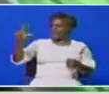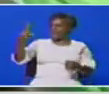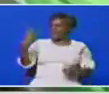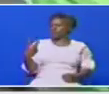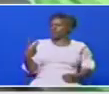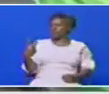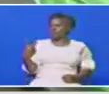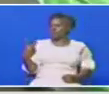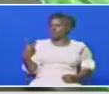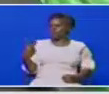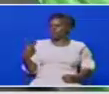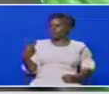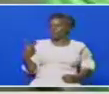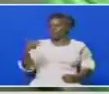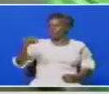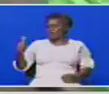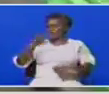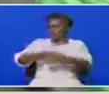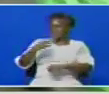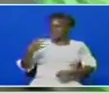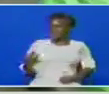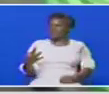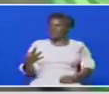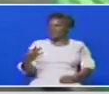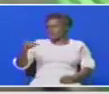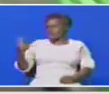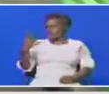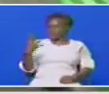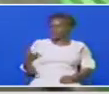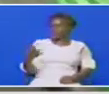Lemmy Muya got 3. Spoiled votes 4. Total votes cast,